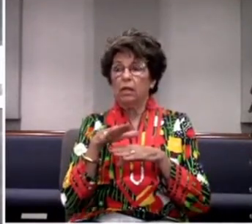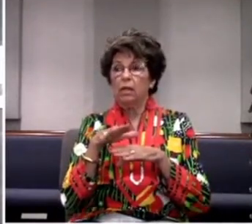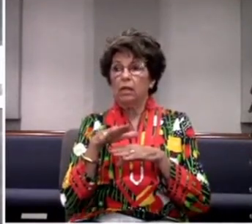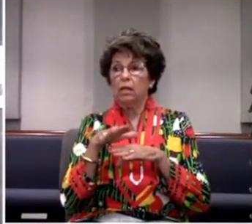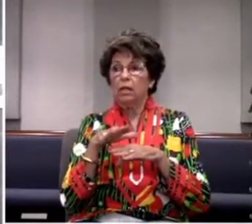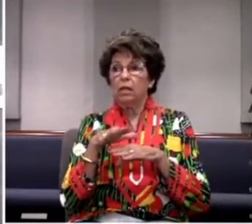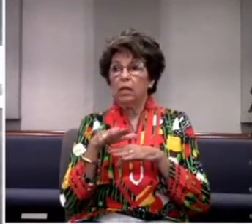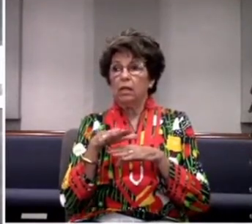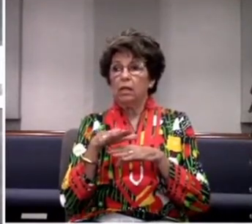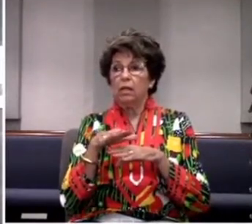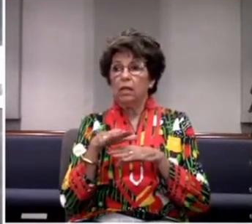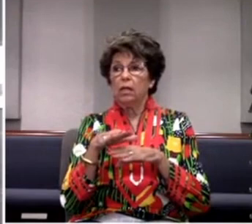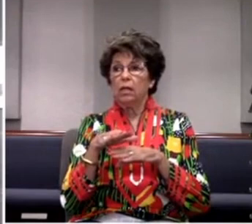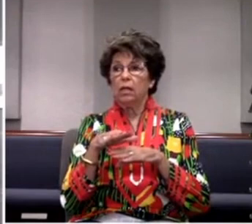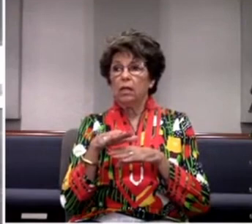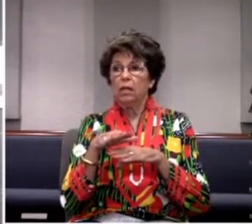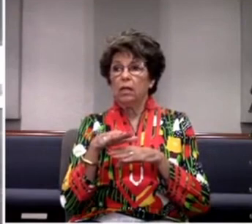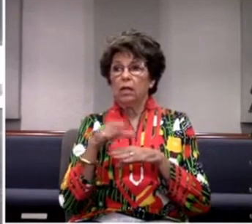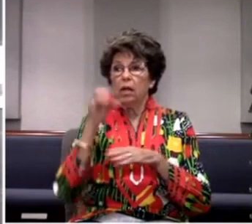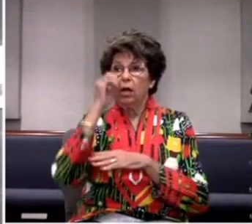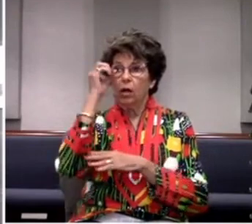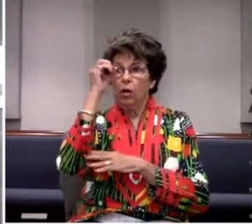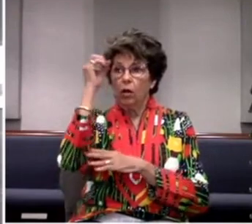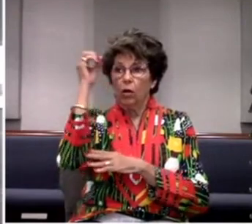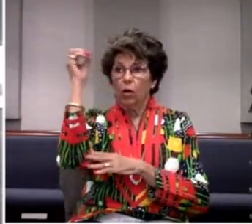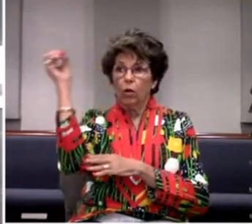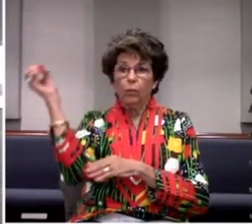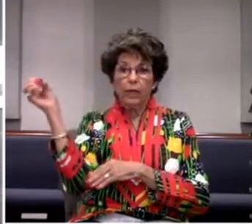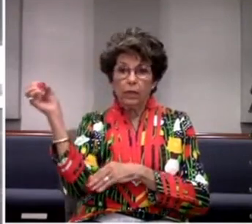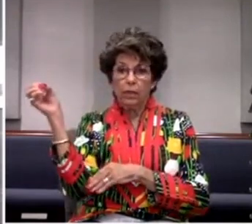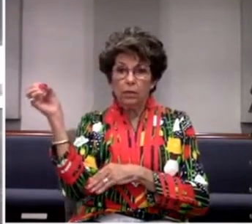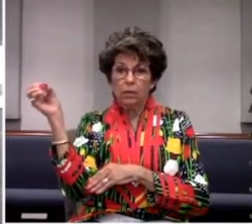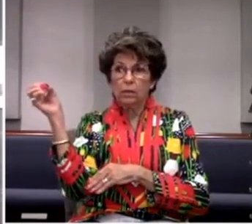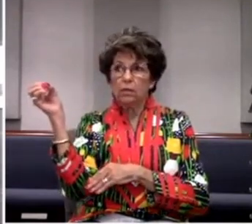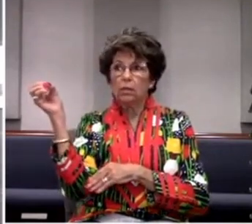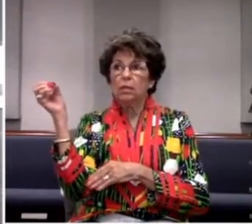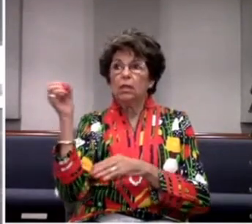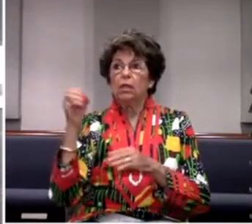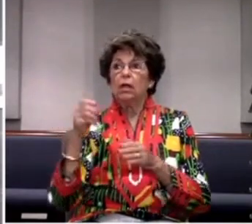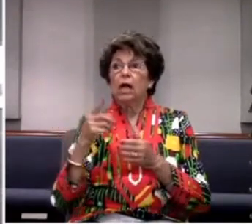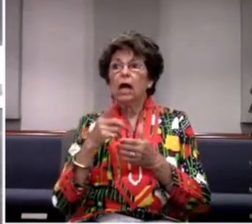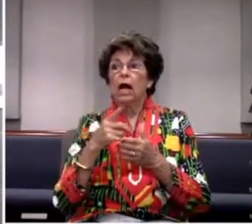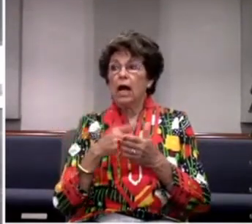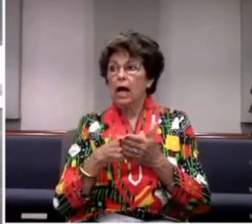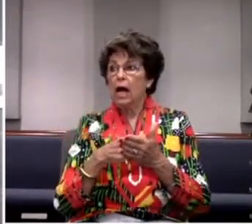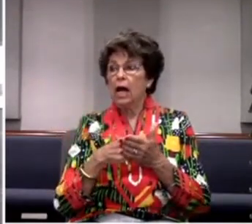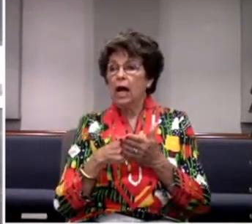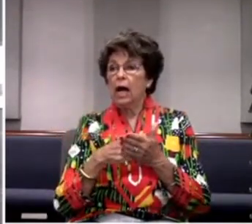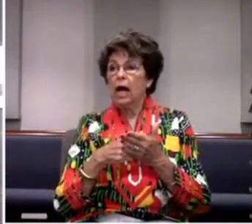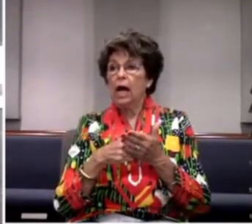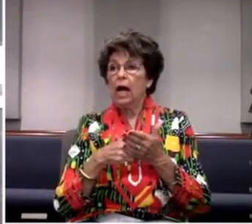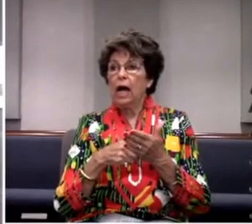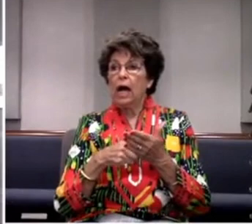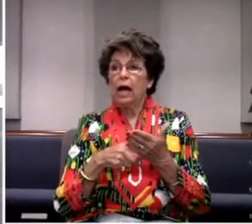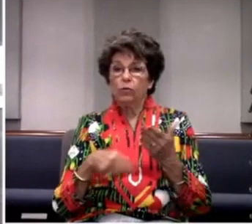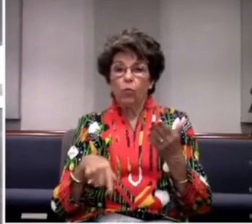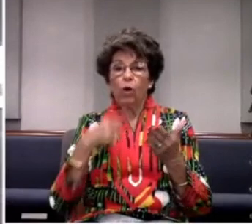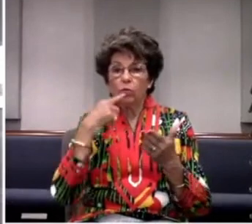that offensive and disgusting was what came from the pulpit of Plantation Baptist